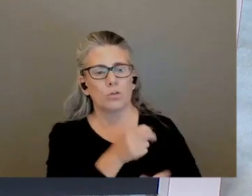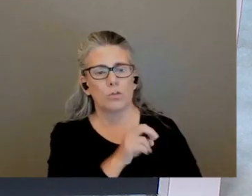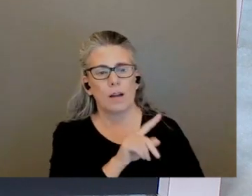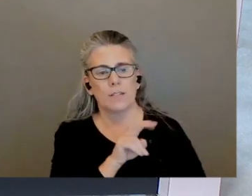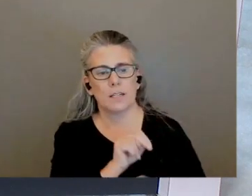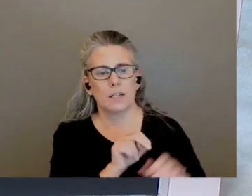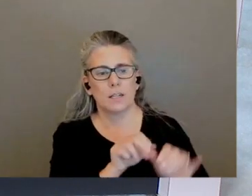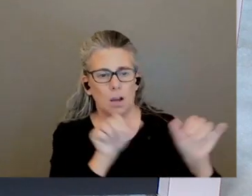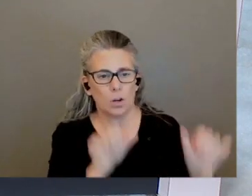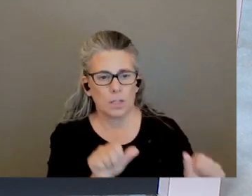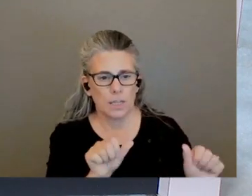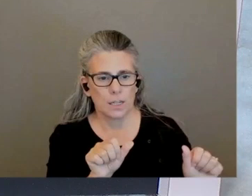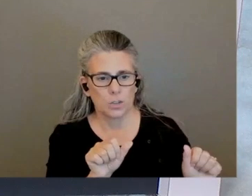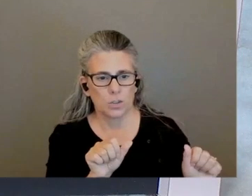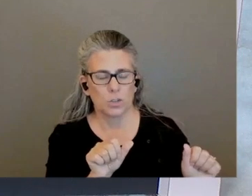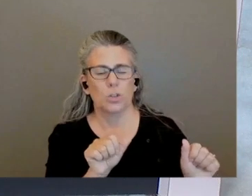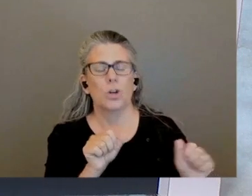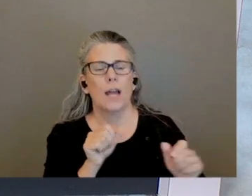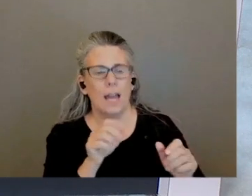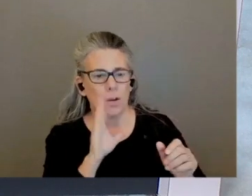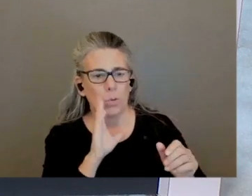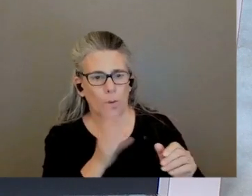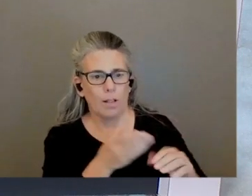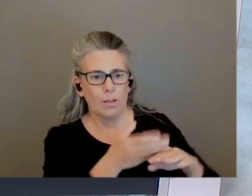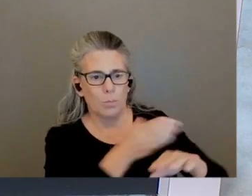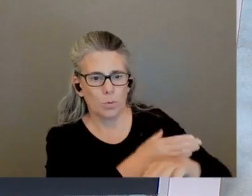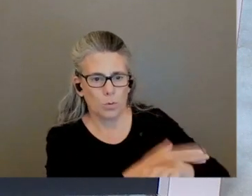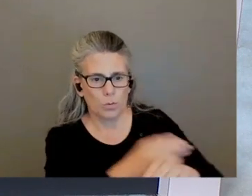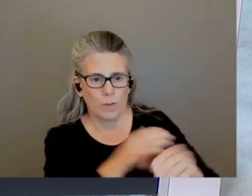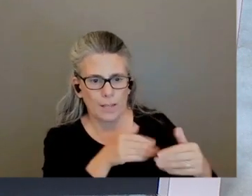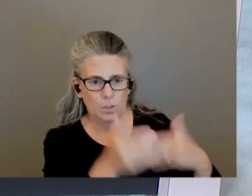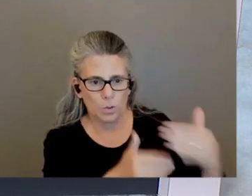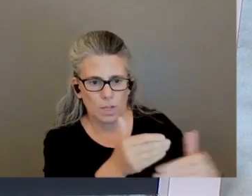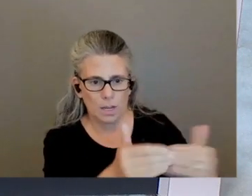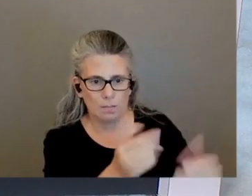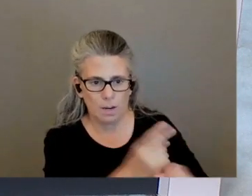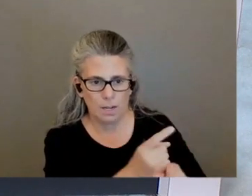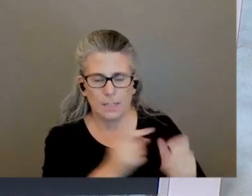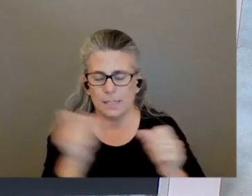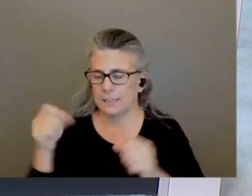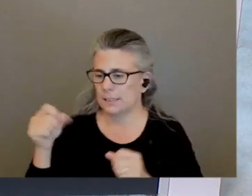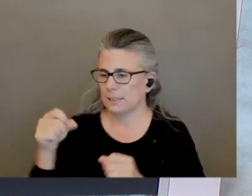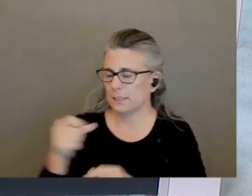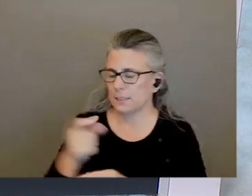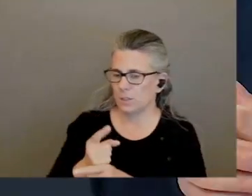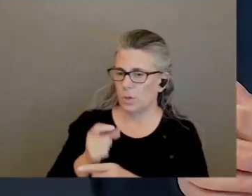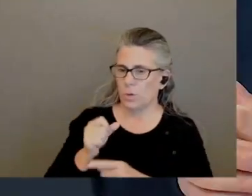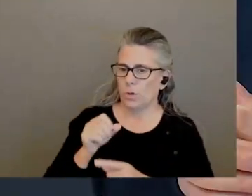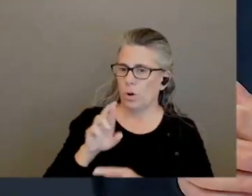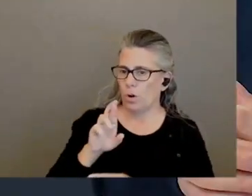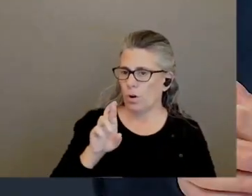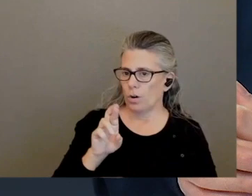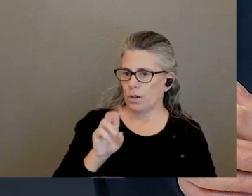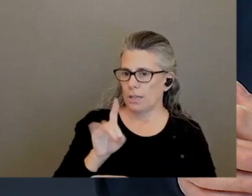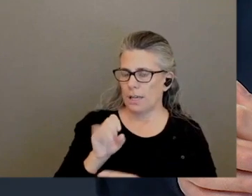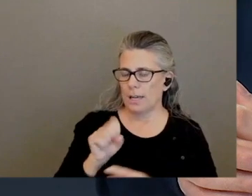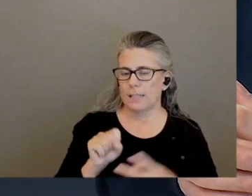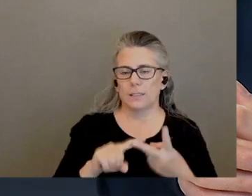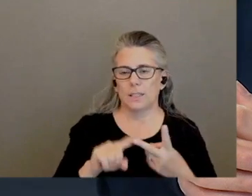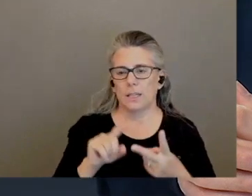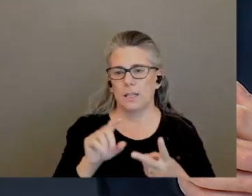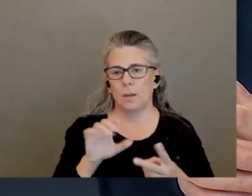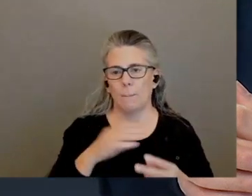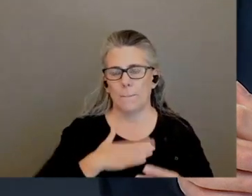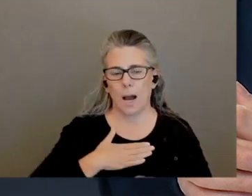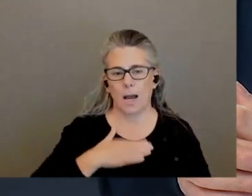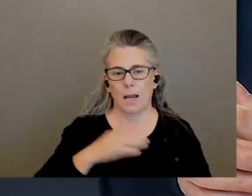be added over time. Among the managed services, we have released RDS for MySQL and Postgres. We have released